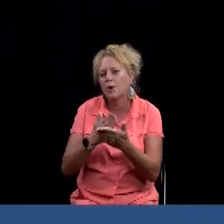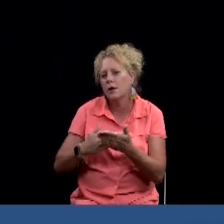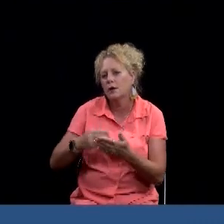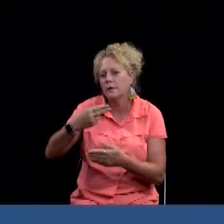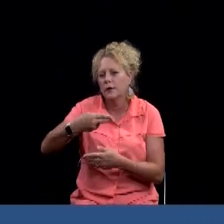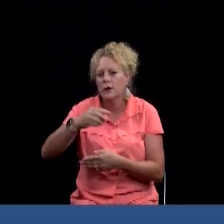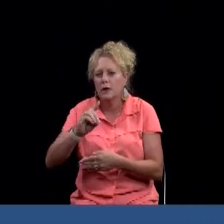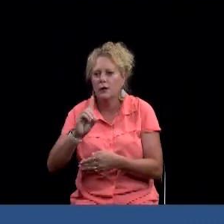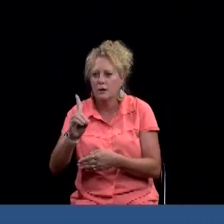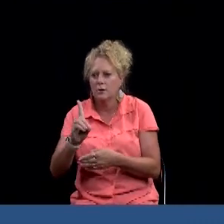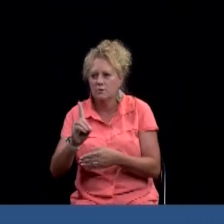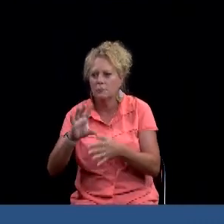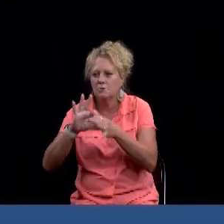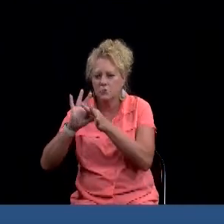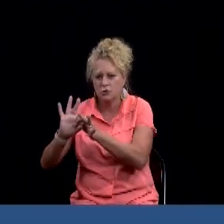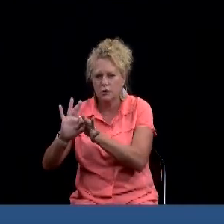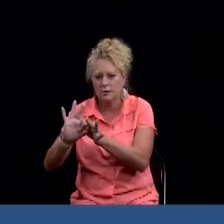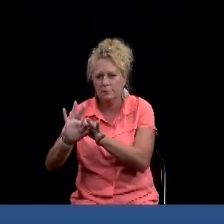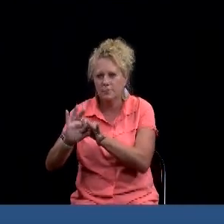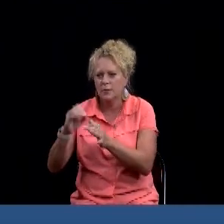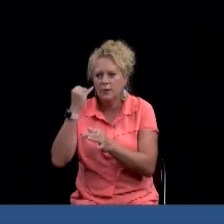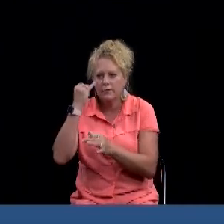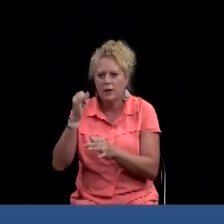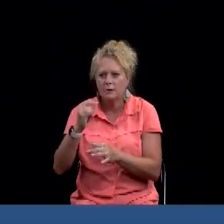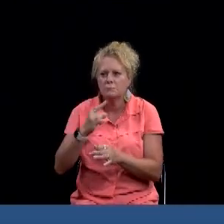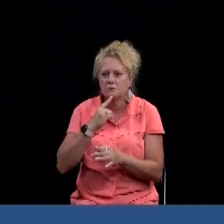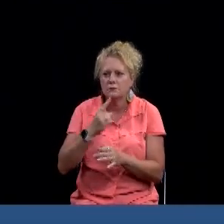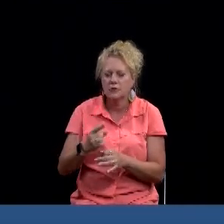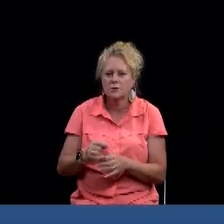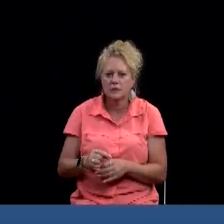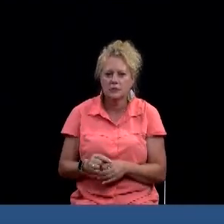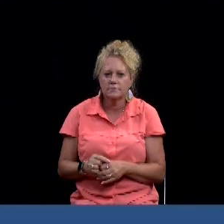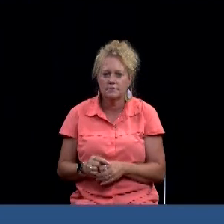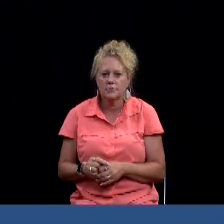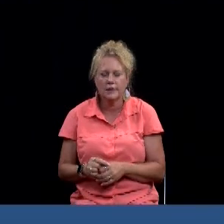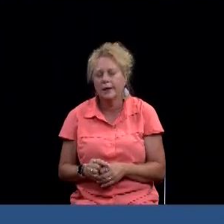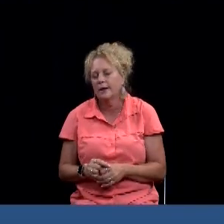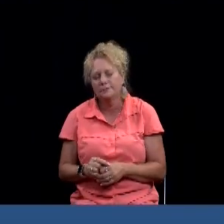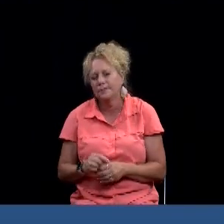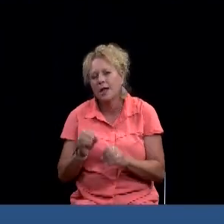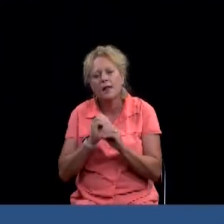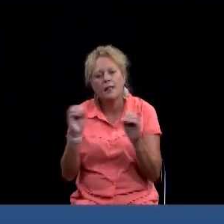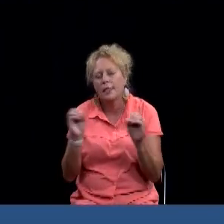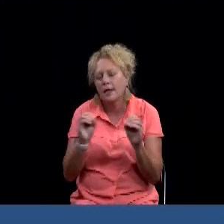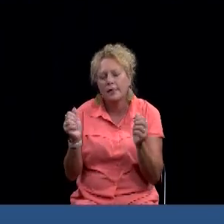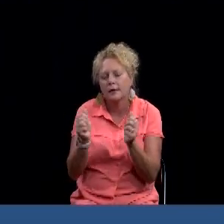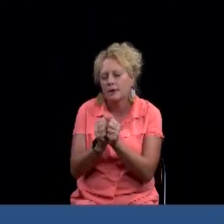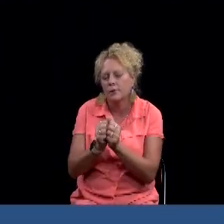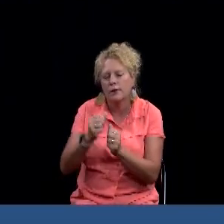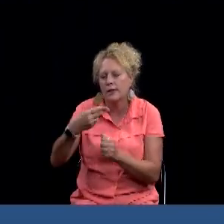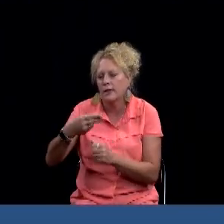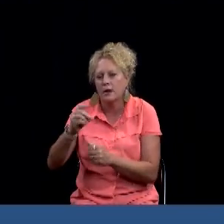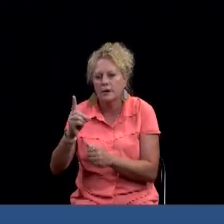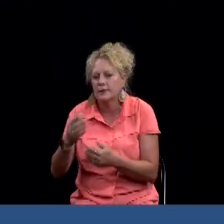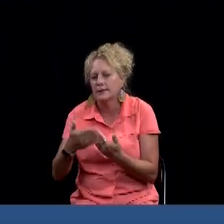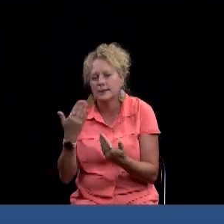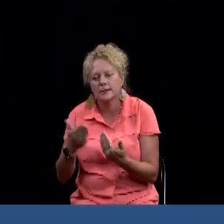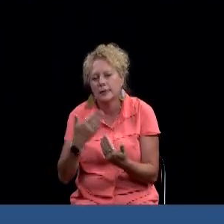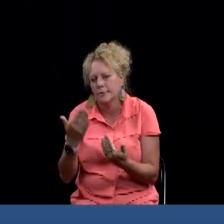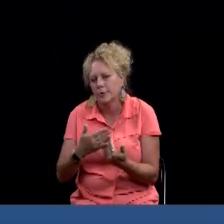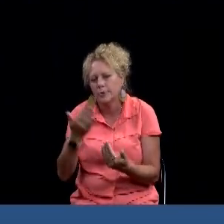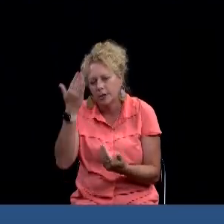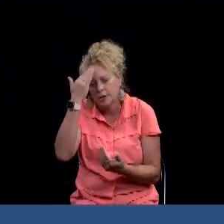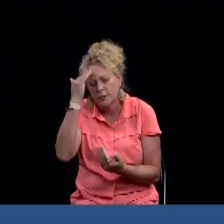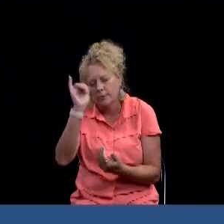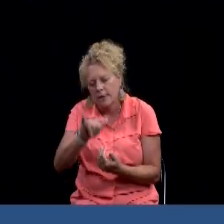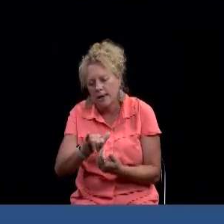mean, nothing with HUD is simple, and I fully recognize this. And so which is why it's important. I mean, as we're working with you to help